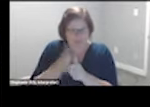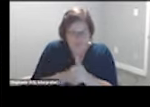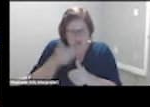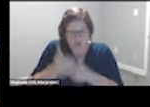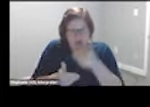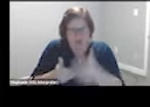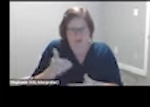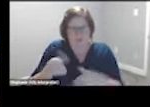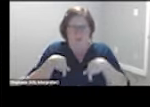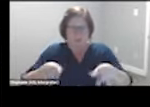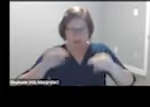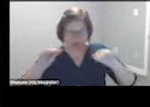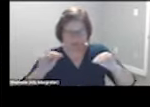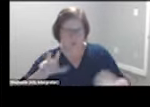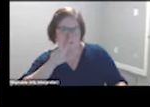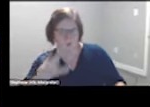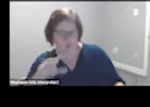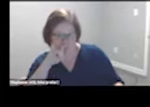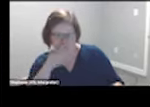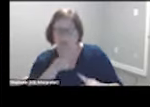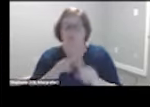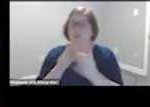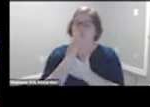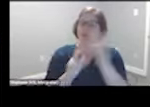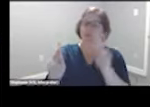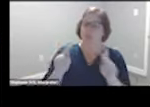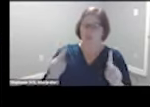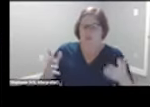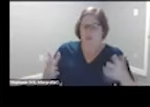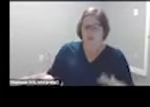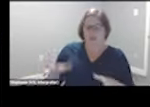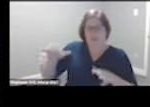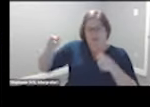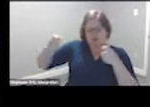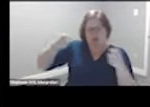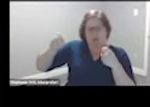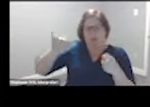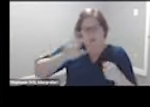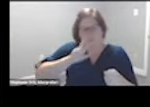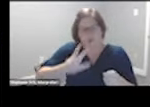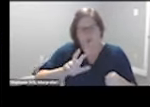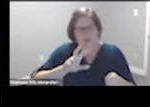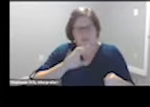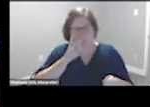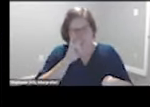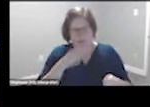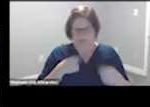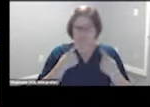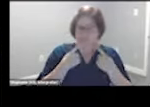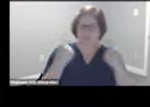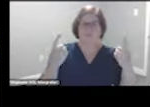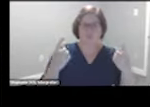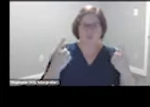kid. But some of the people, they don't want to be treated like a 3-5-year-old kids as a successful adult. So